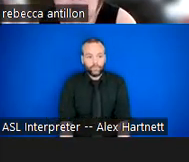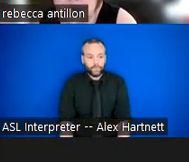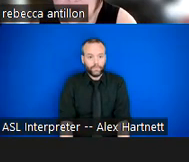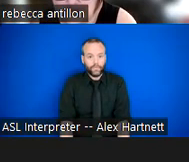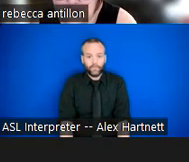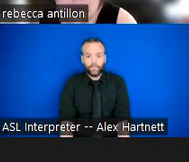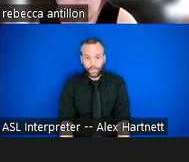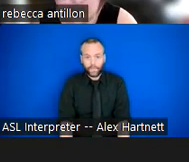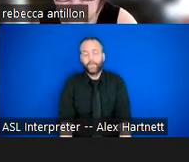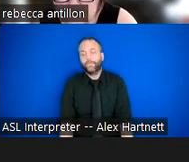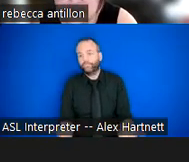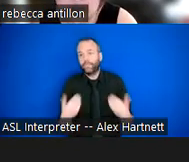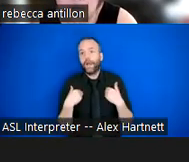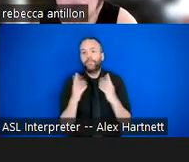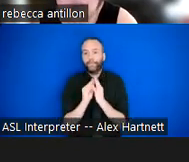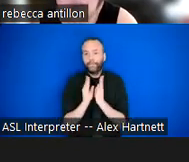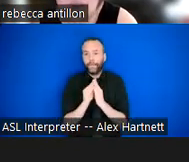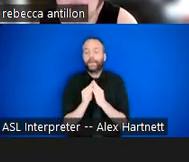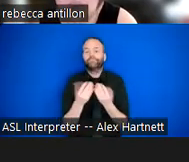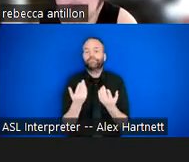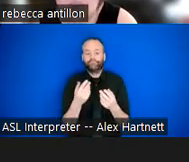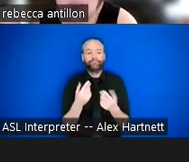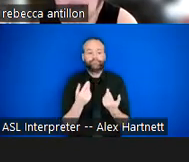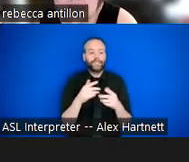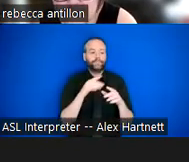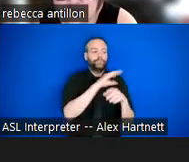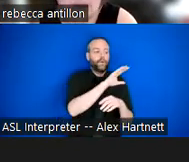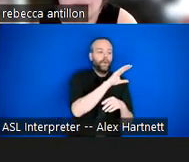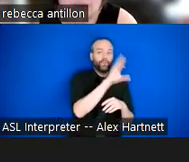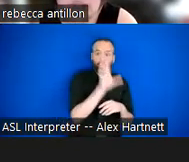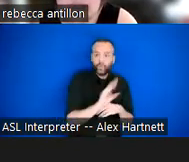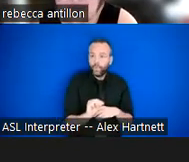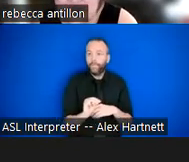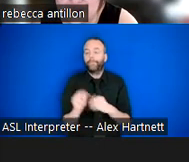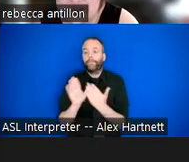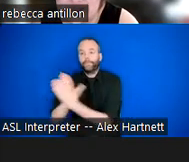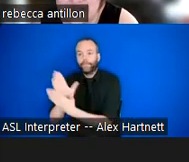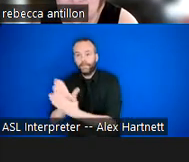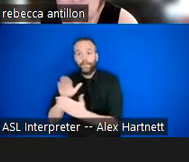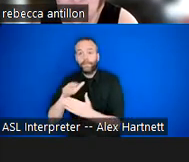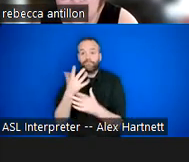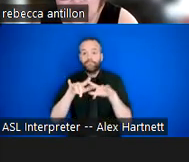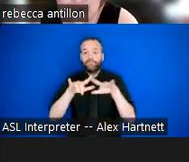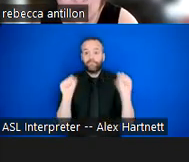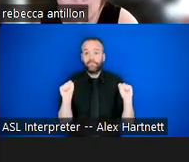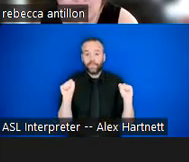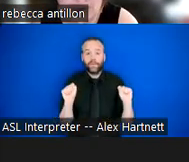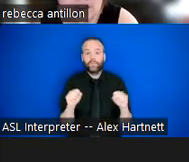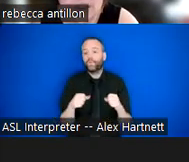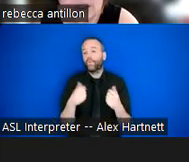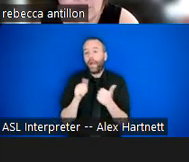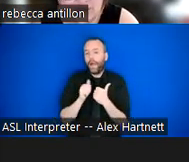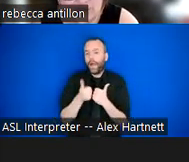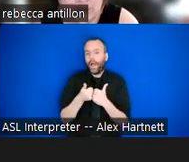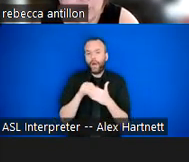you can join online or in person at their Riverside office. Again, we just invite you to scan their QR code on